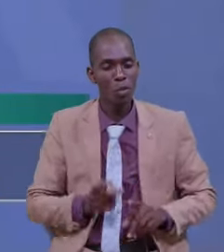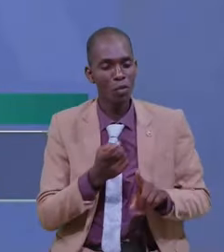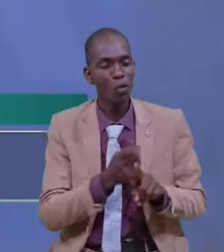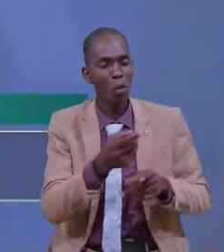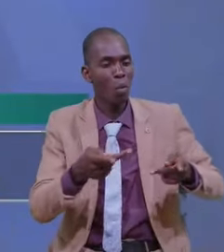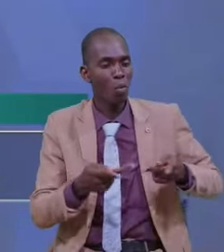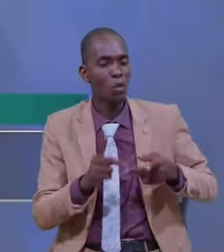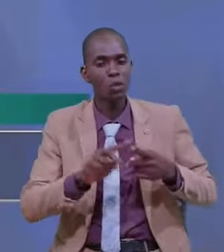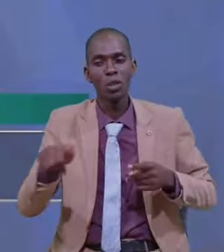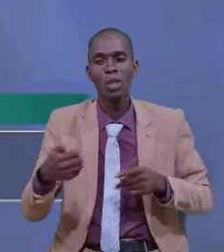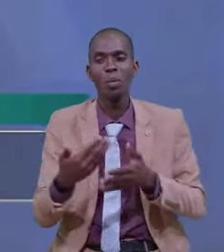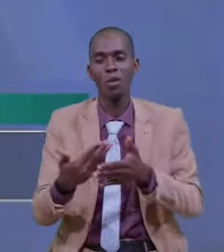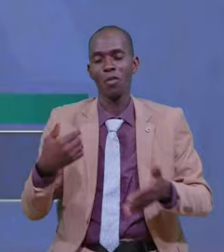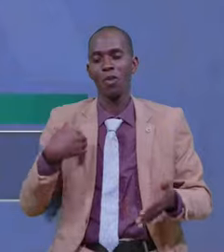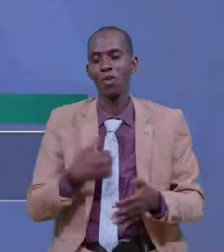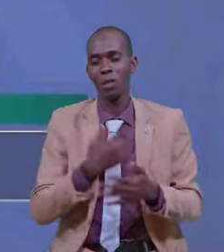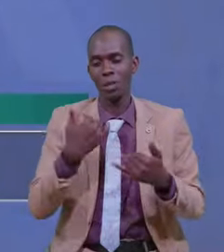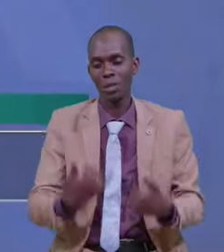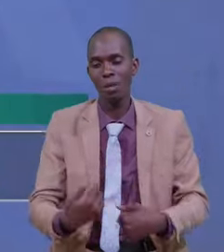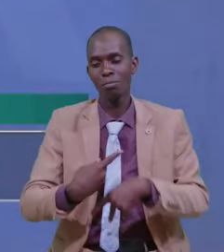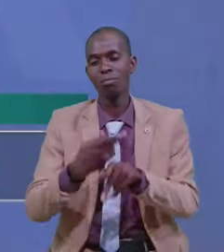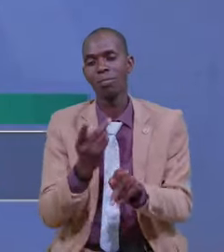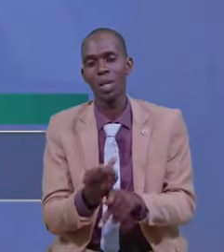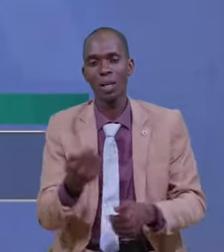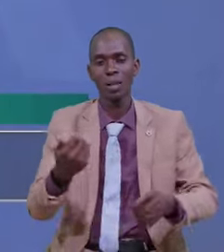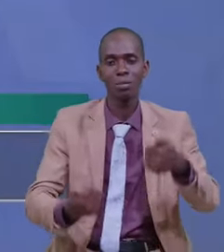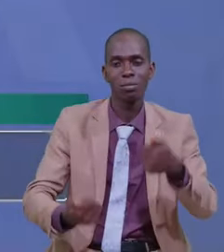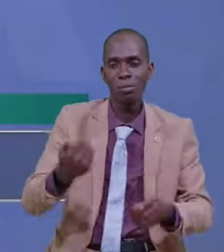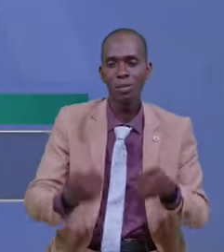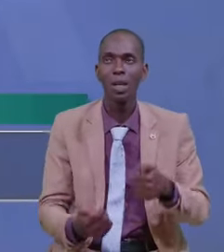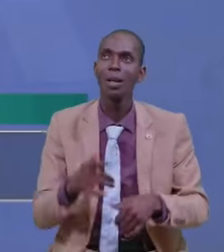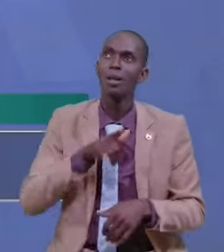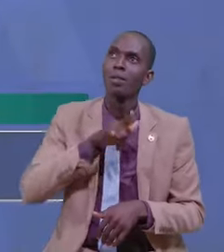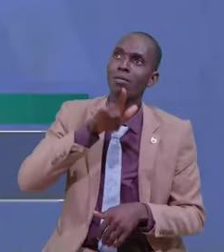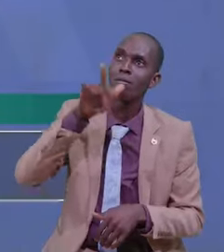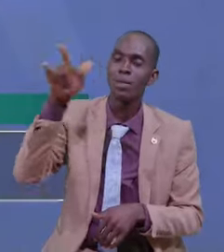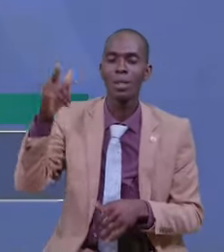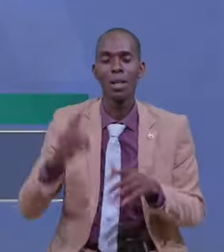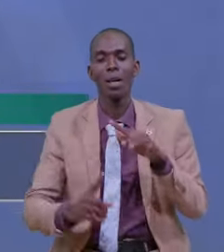before the cars and all the trains and the place before they came.